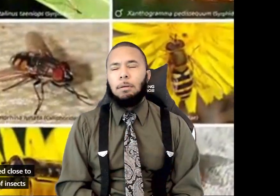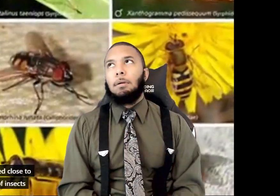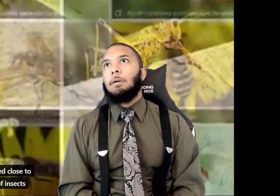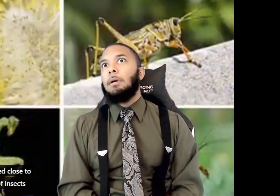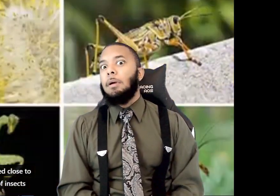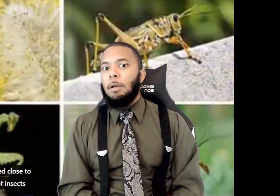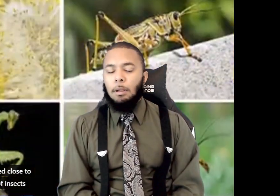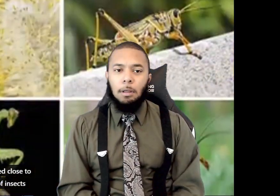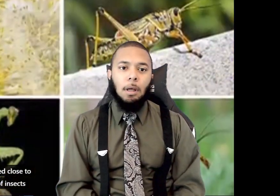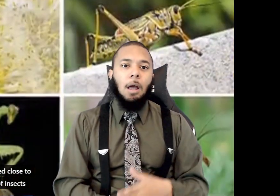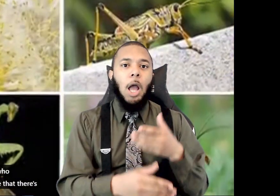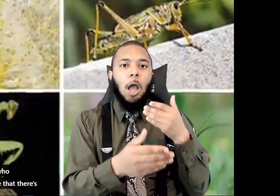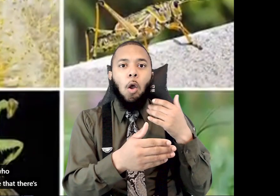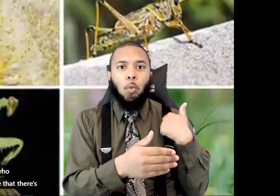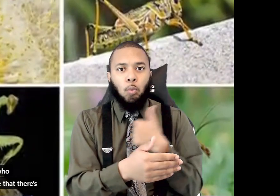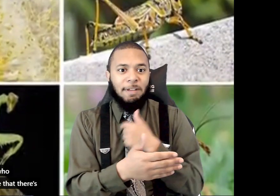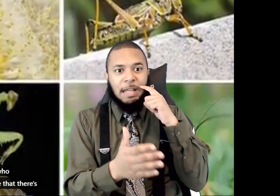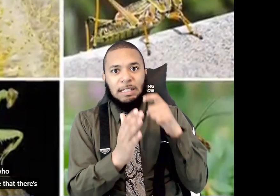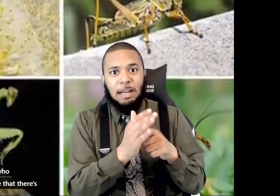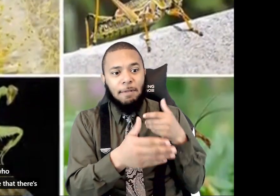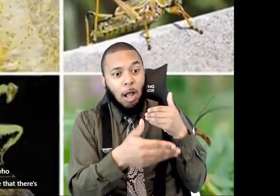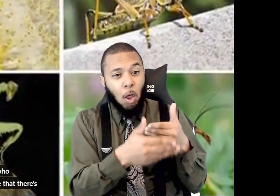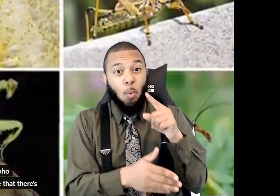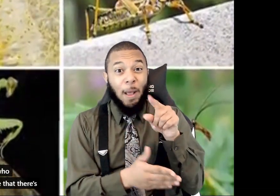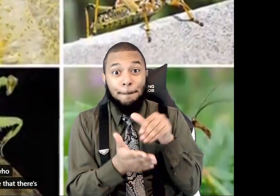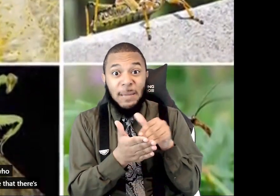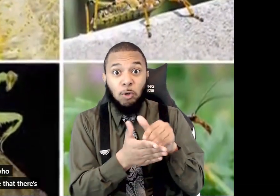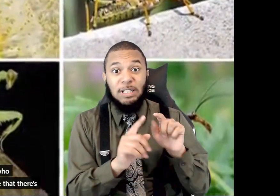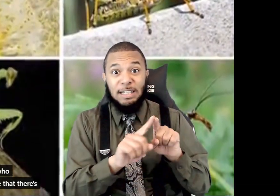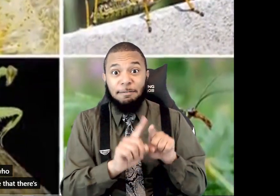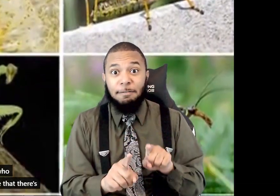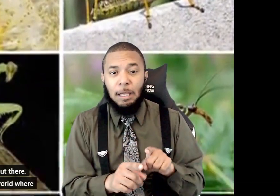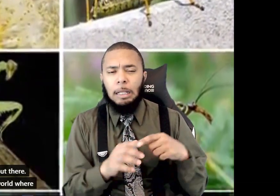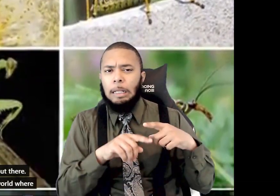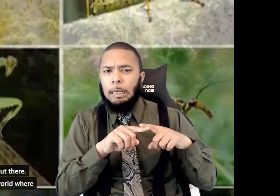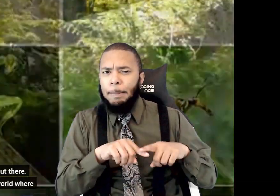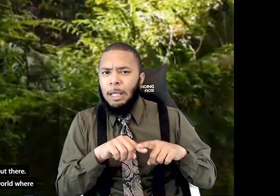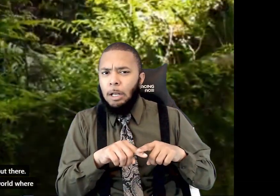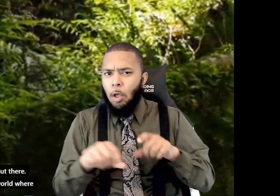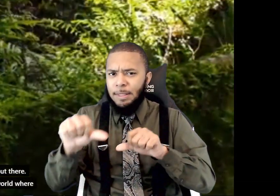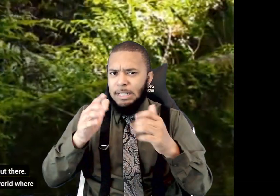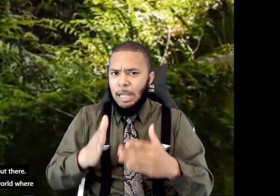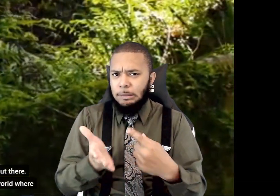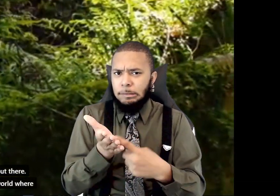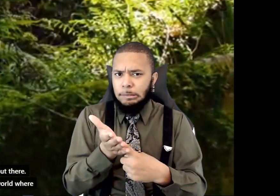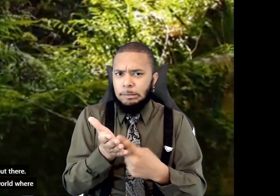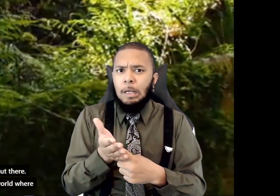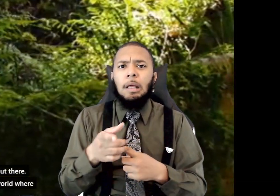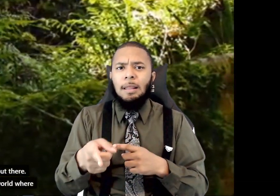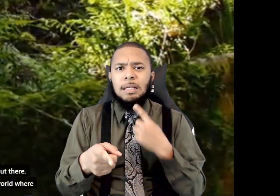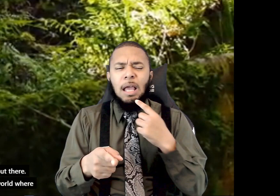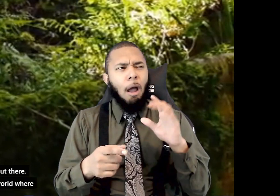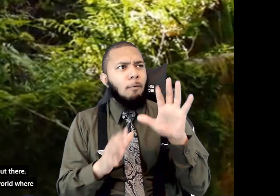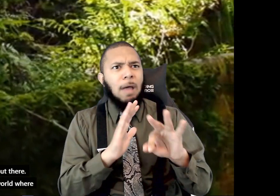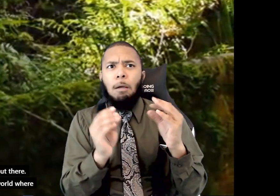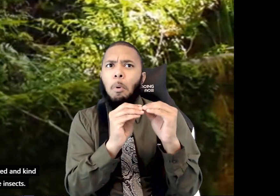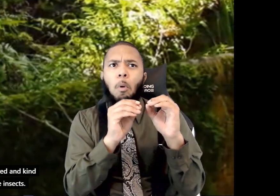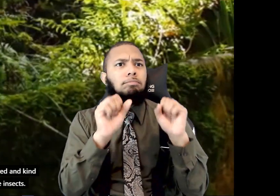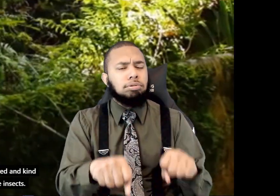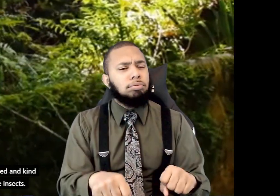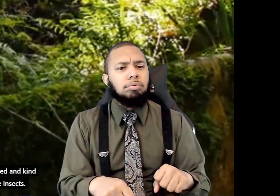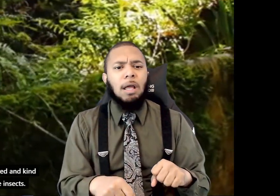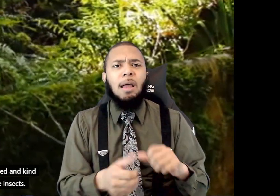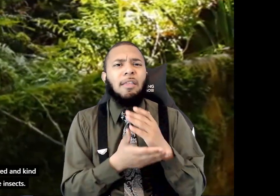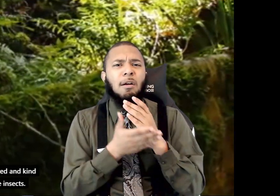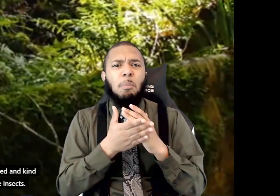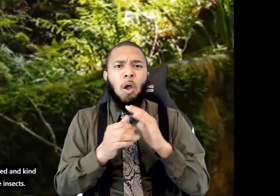to 1 million different kinds of insects, and depending on who you talk to, ecologists believe that there's much more to be found out there, right? There's parts of the world where we haven't